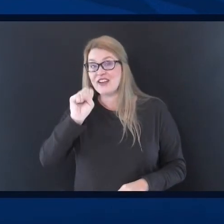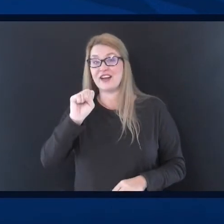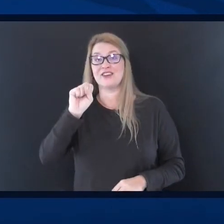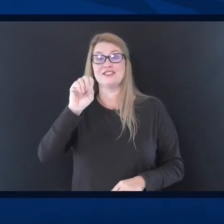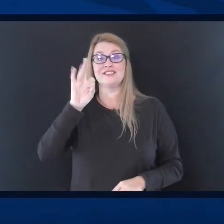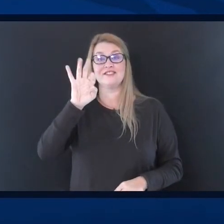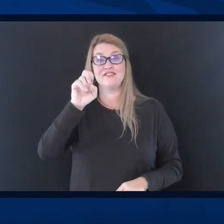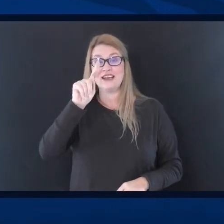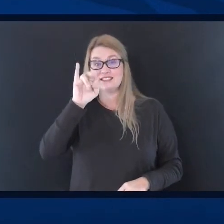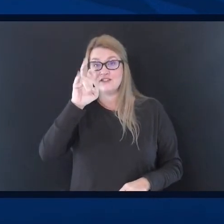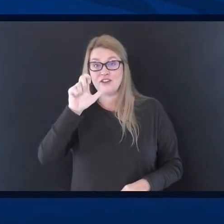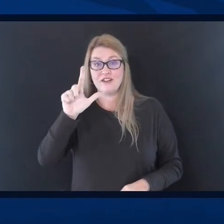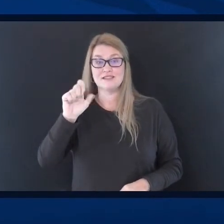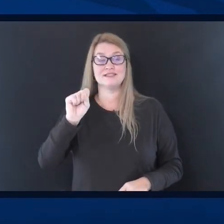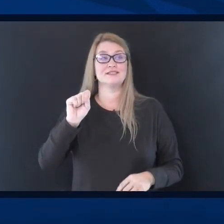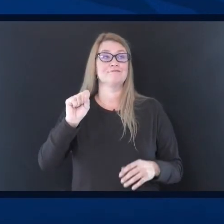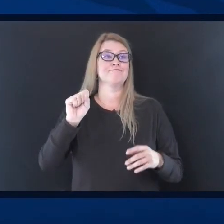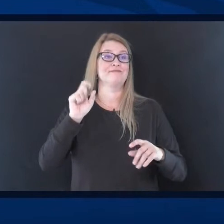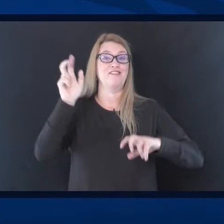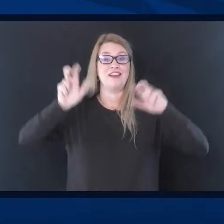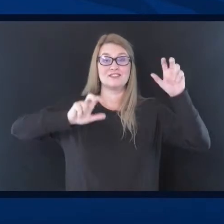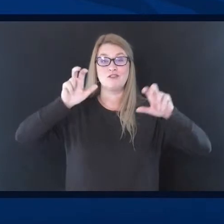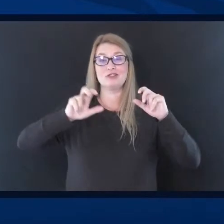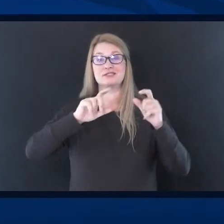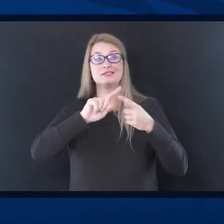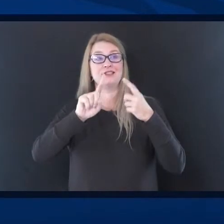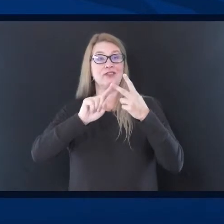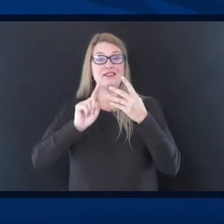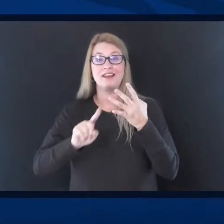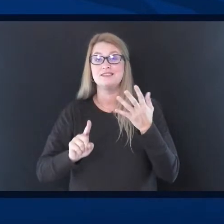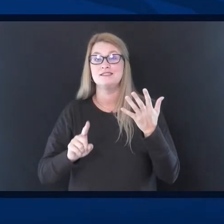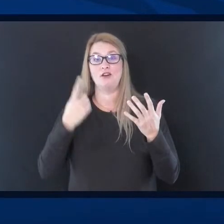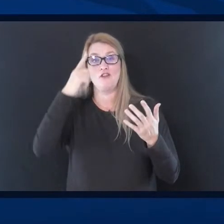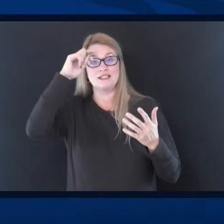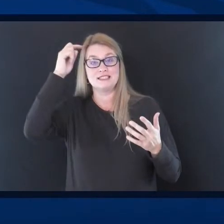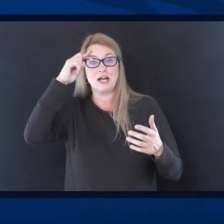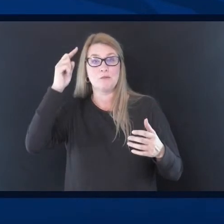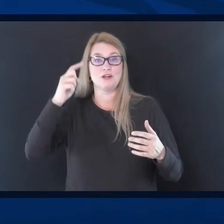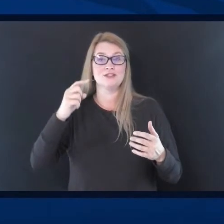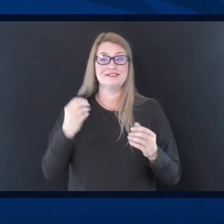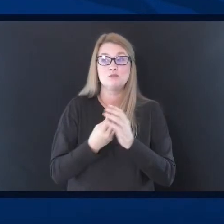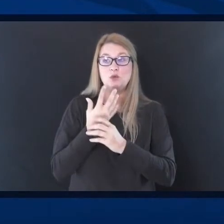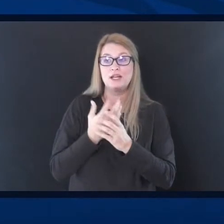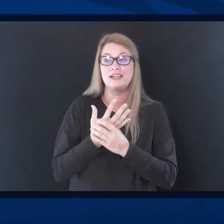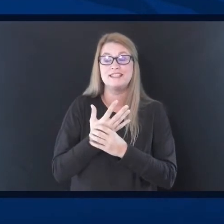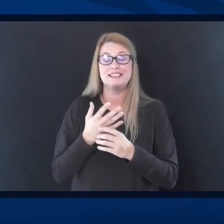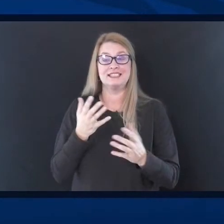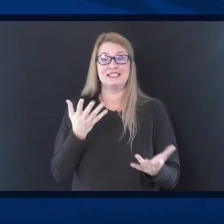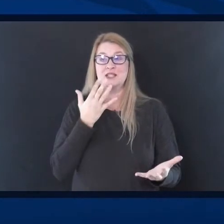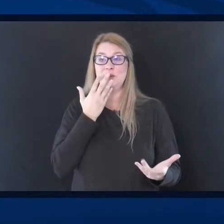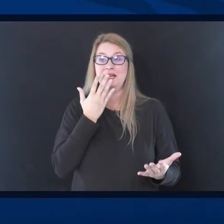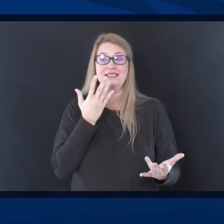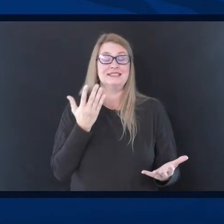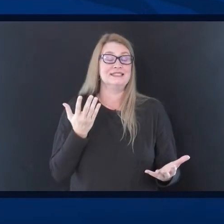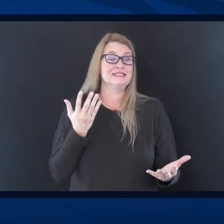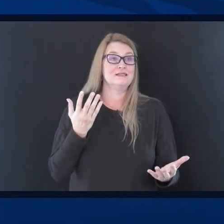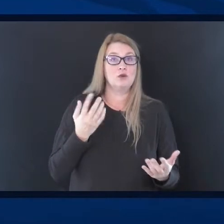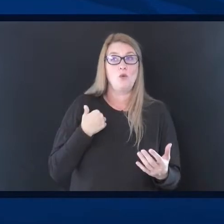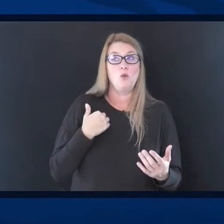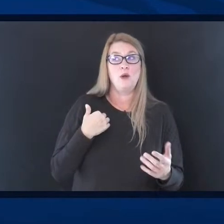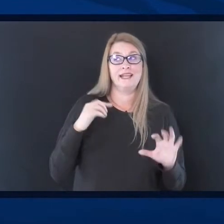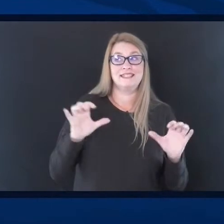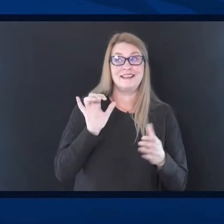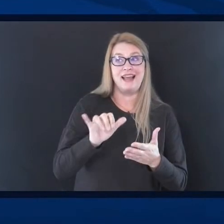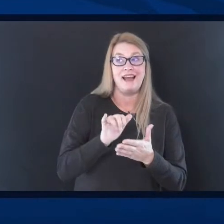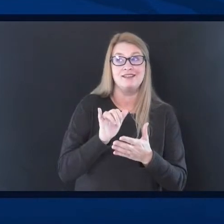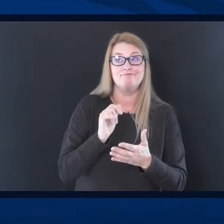well, I mean, if I always say judge me by my deeds, and if you'll just look back at what we did